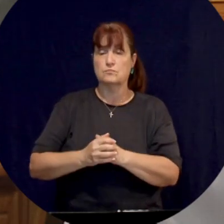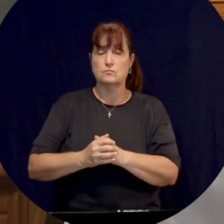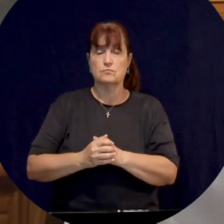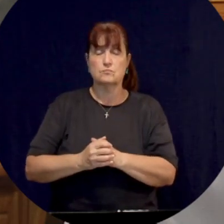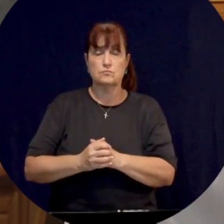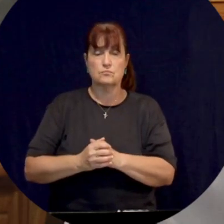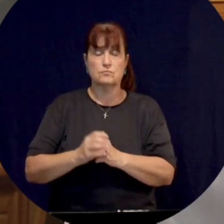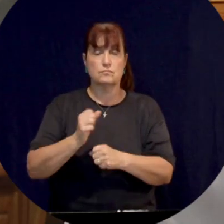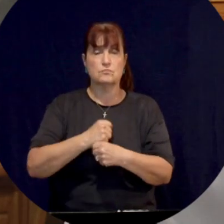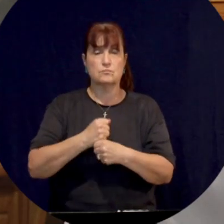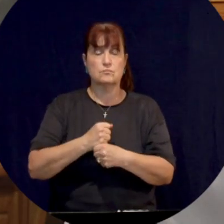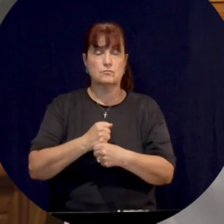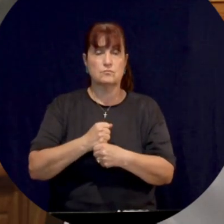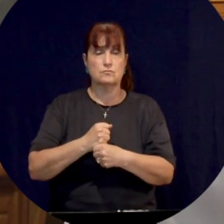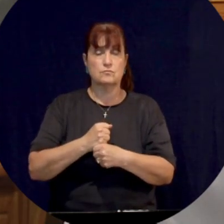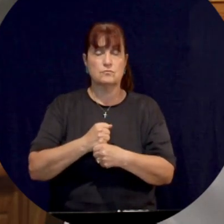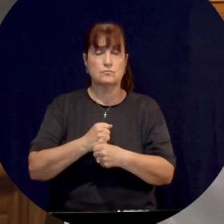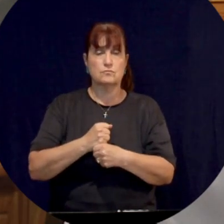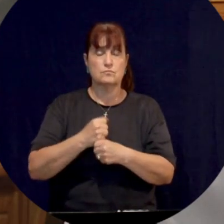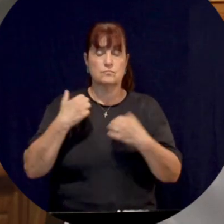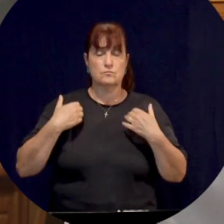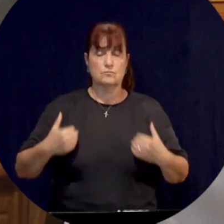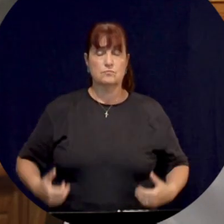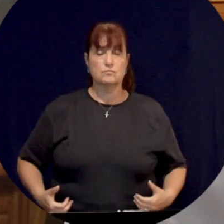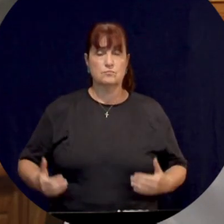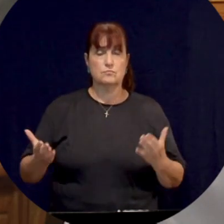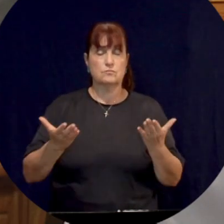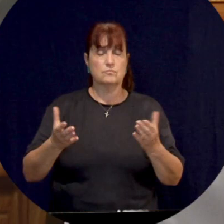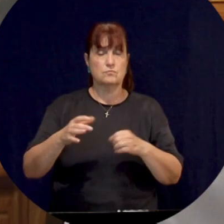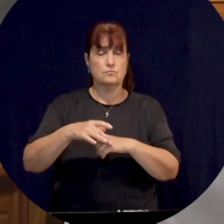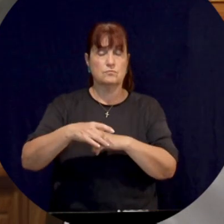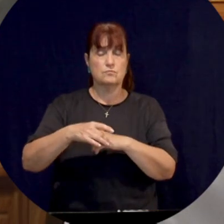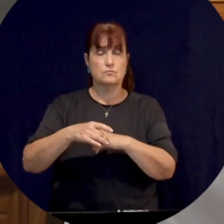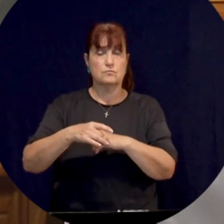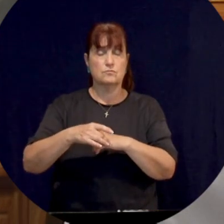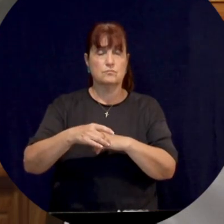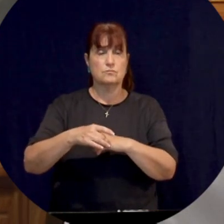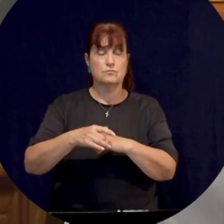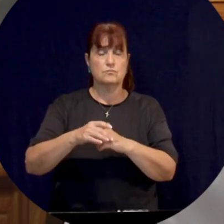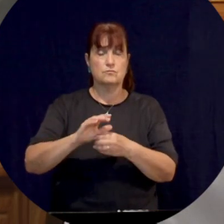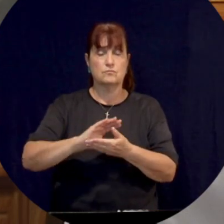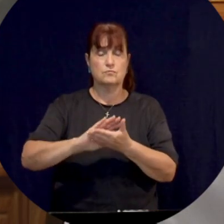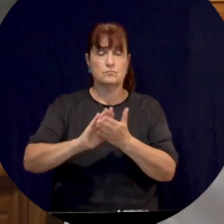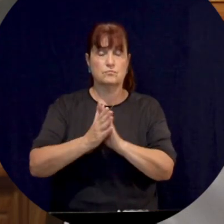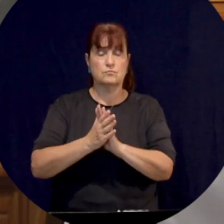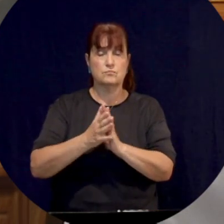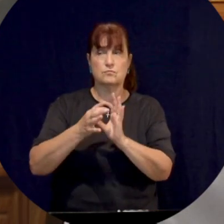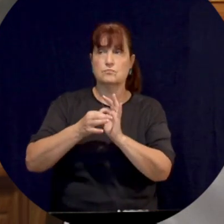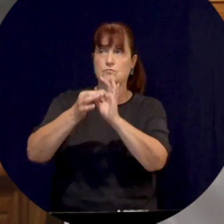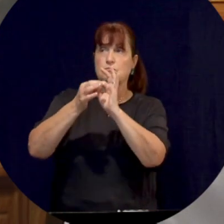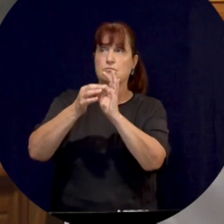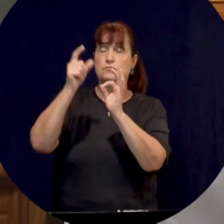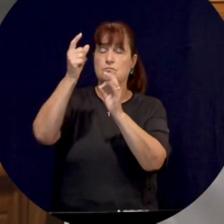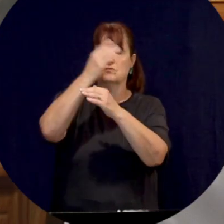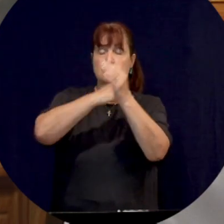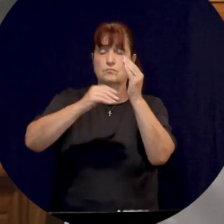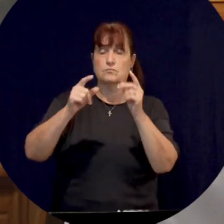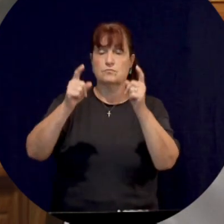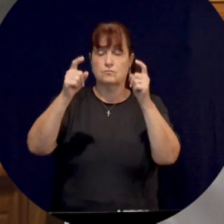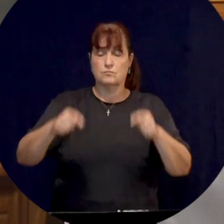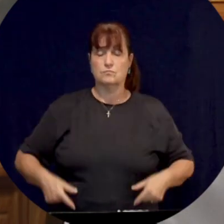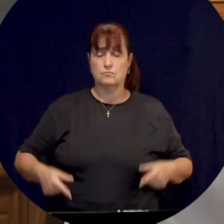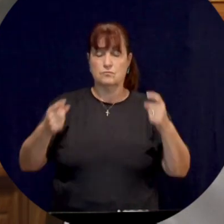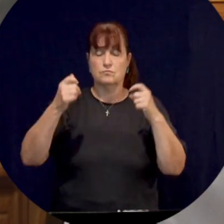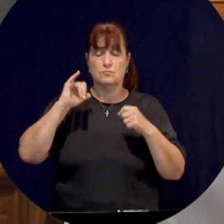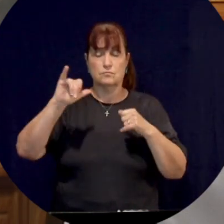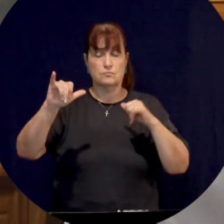his image here on earth, we may merit also to be his co-heirs in heaven, for he lives and reigns forever